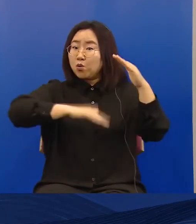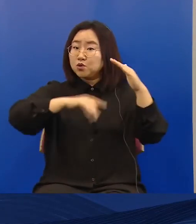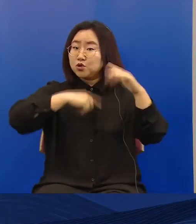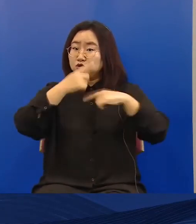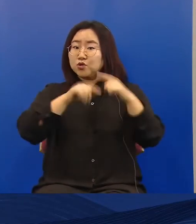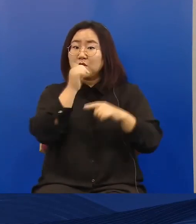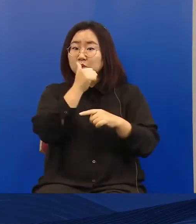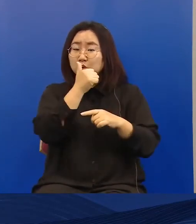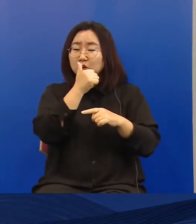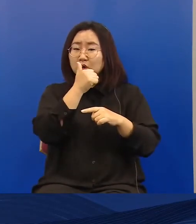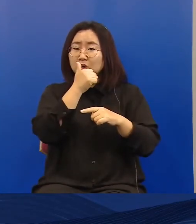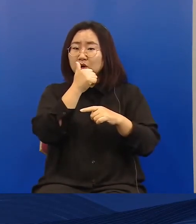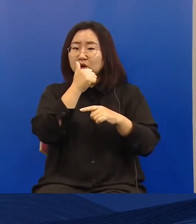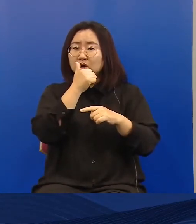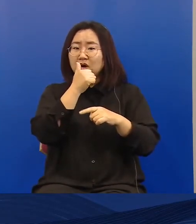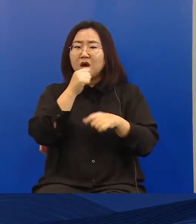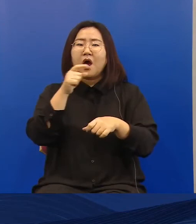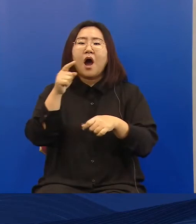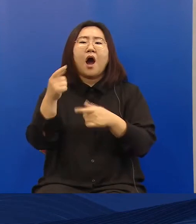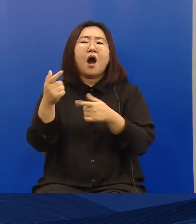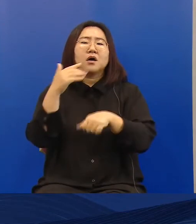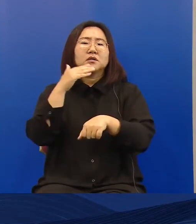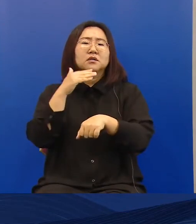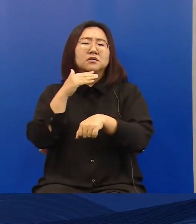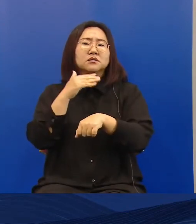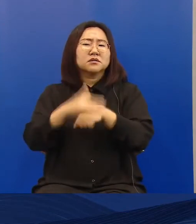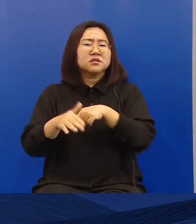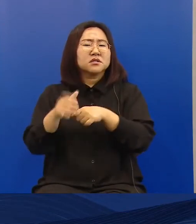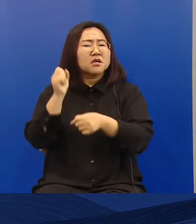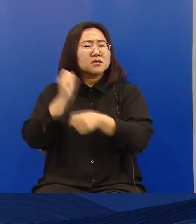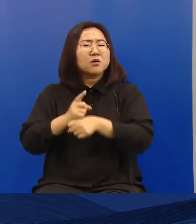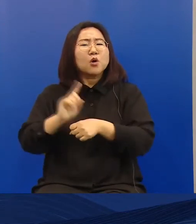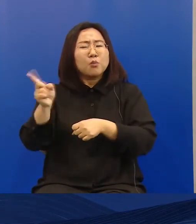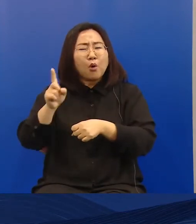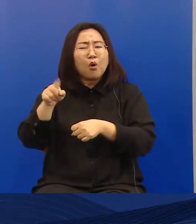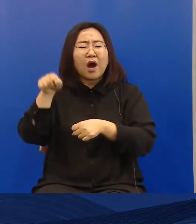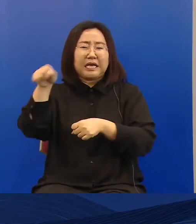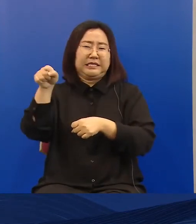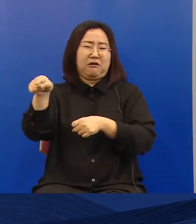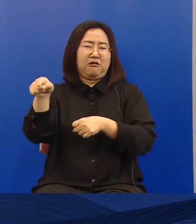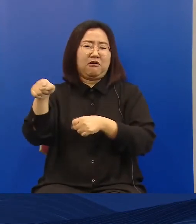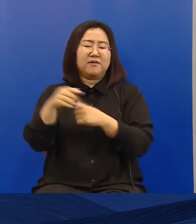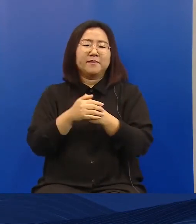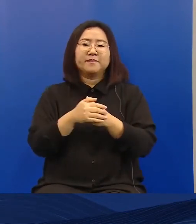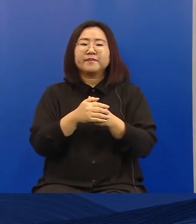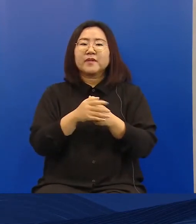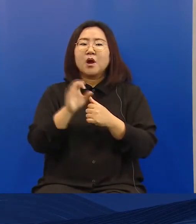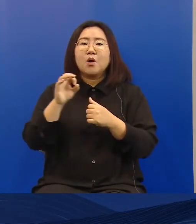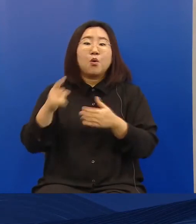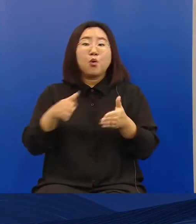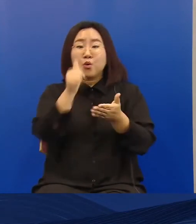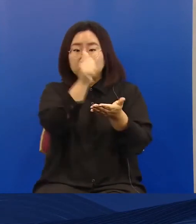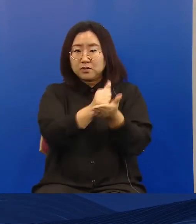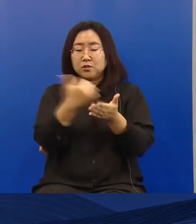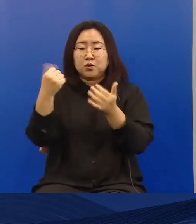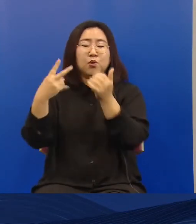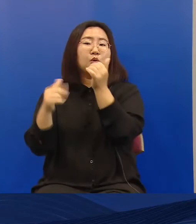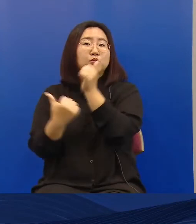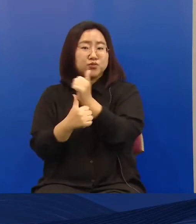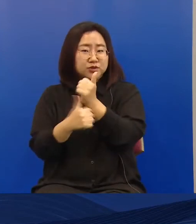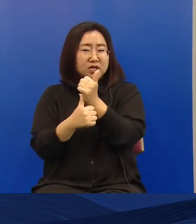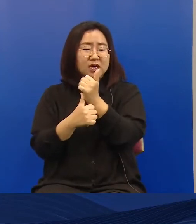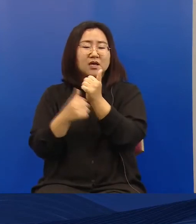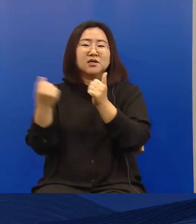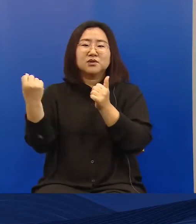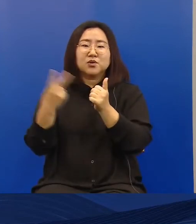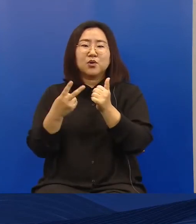So it is very amazing that what Jeju is doing. You actually showed us the governor,